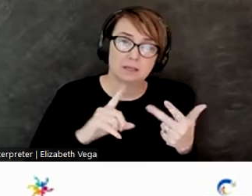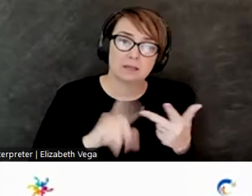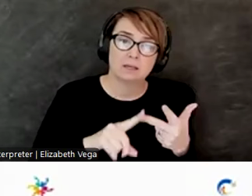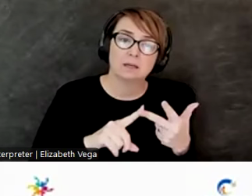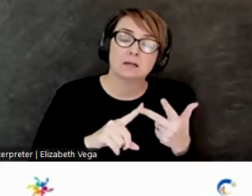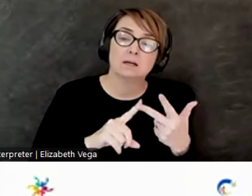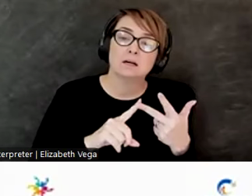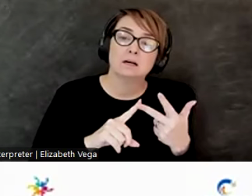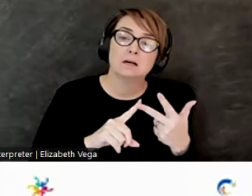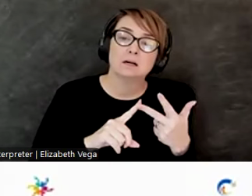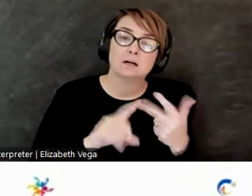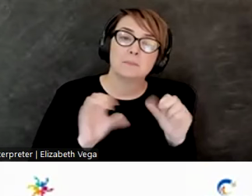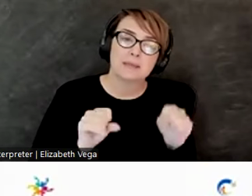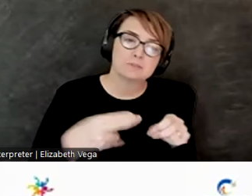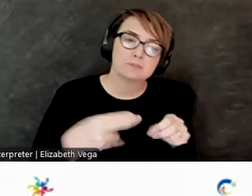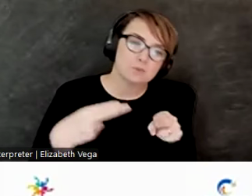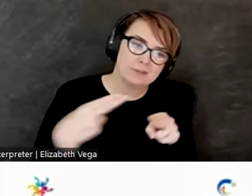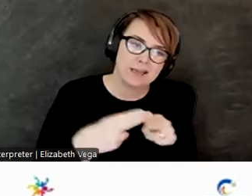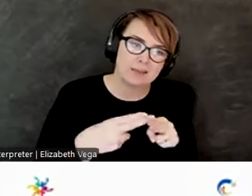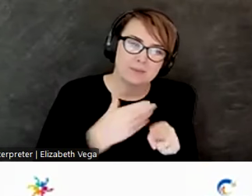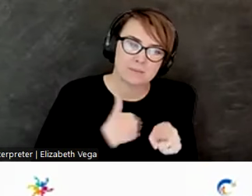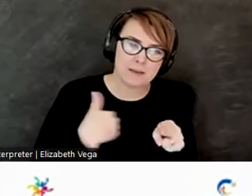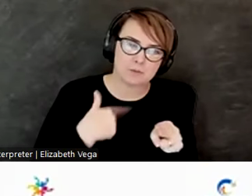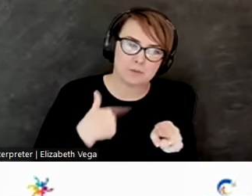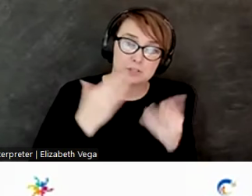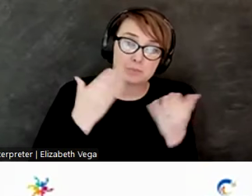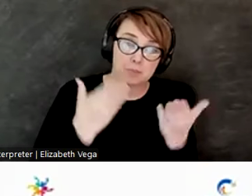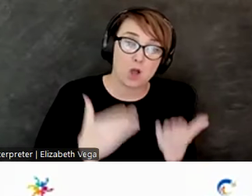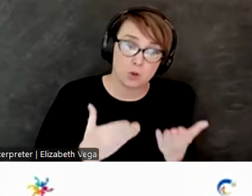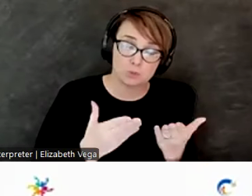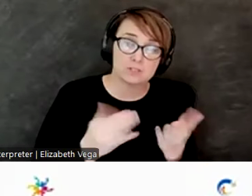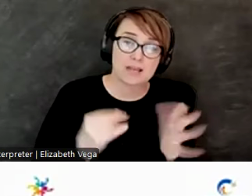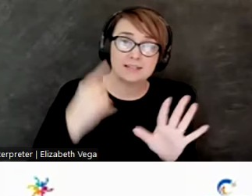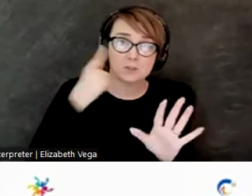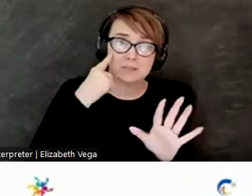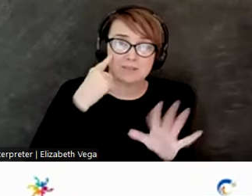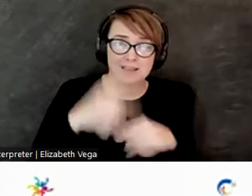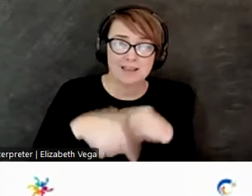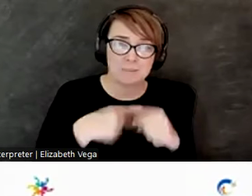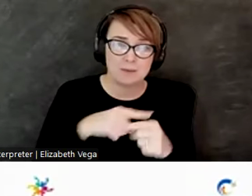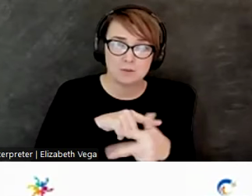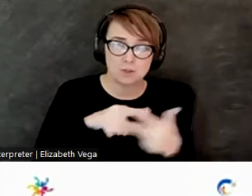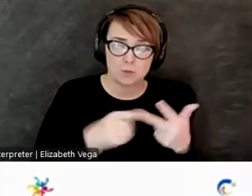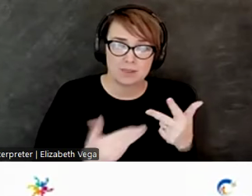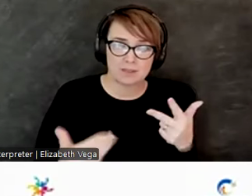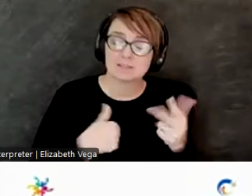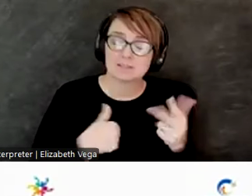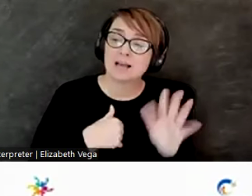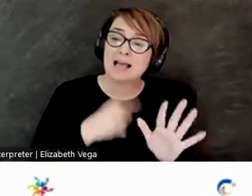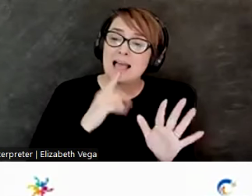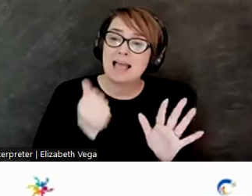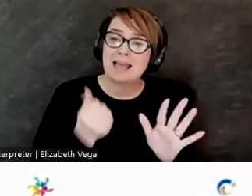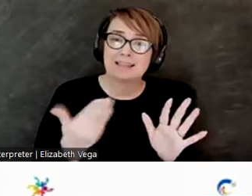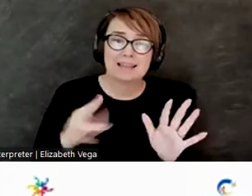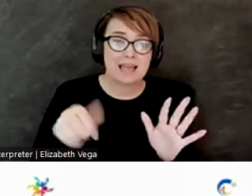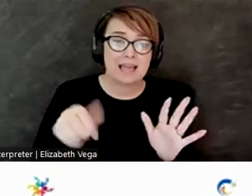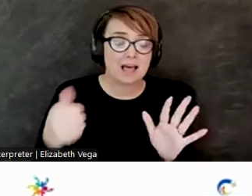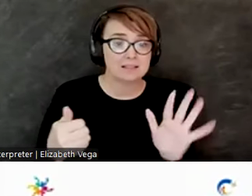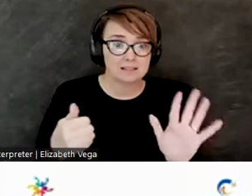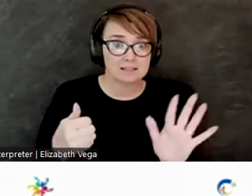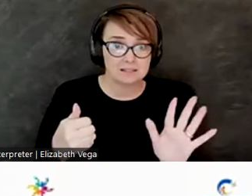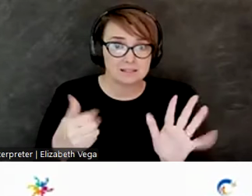name the subcommittee members proposed. And as you think about those three pieces, is there anything else to be part of this motion? Let me pause and